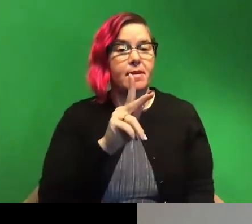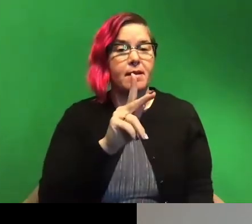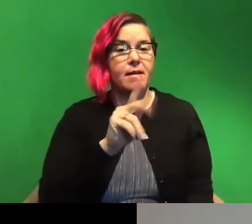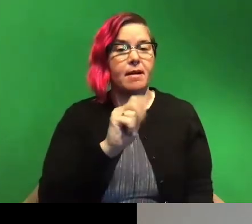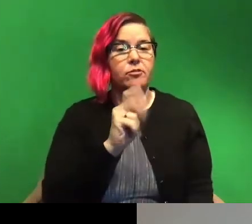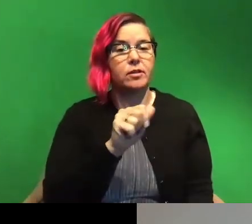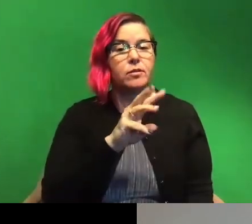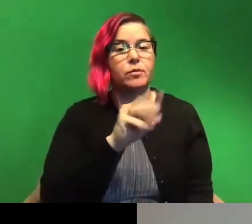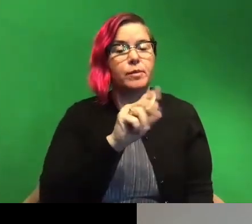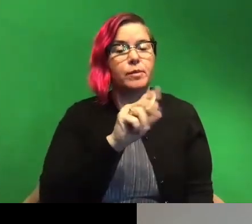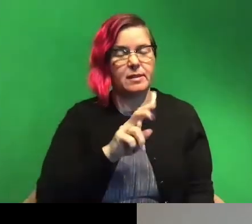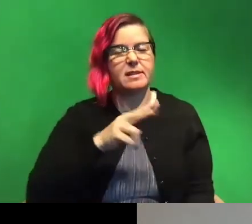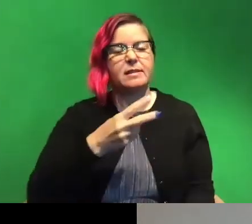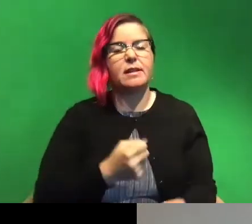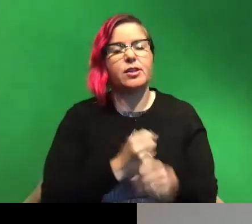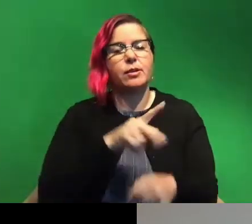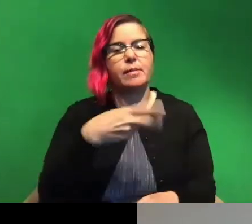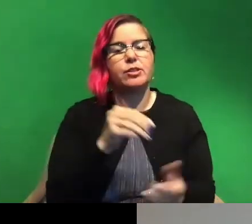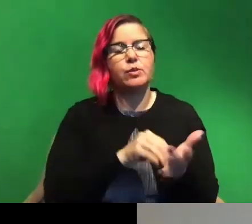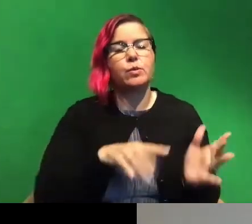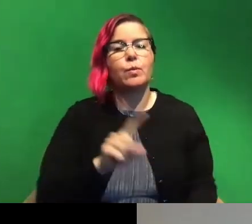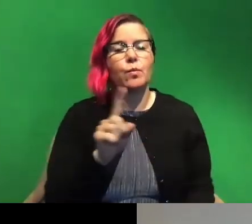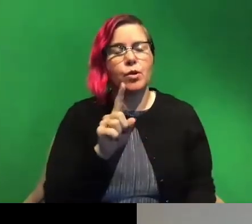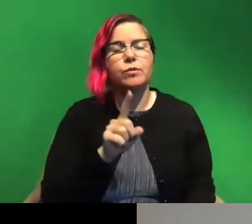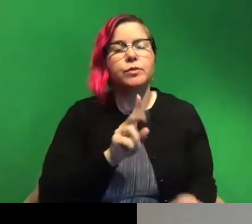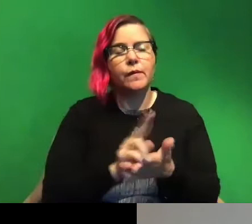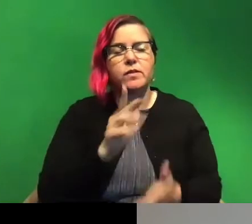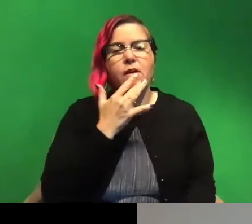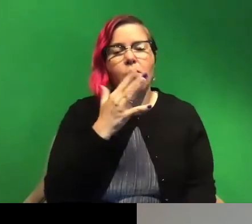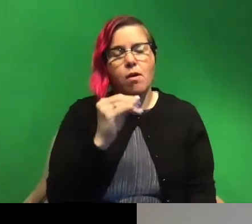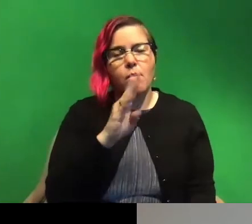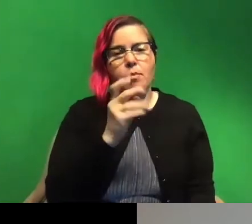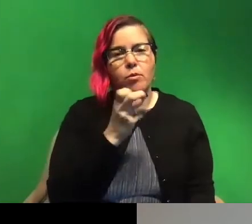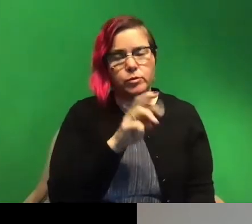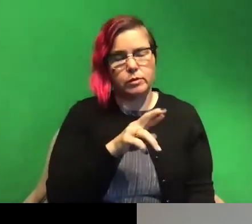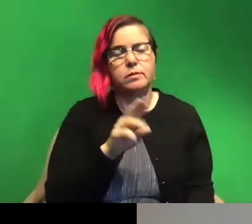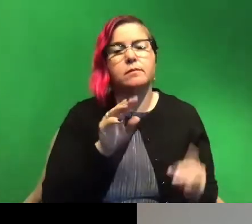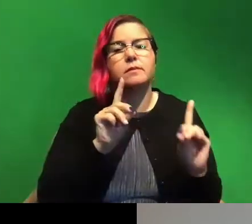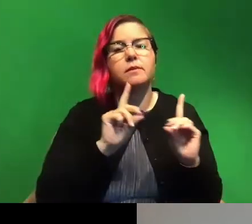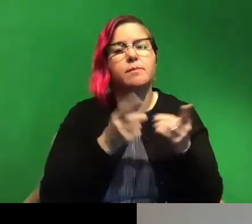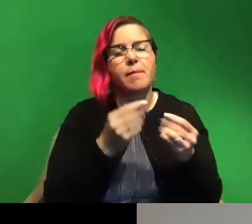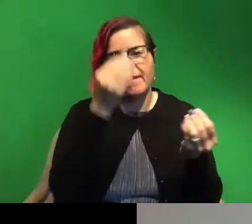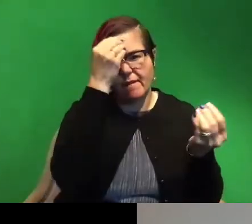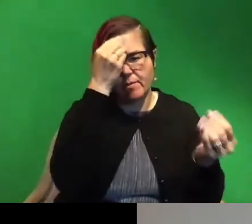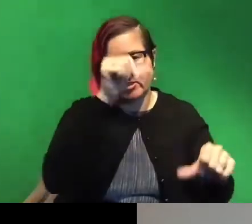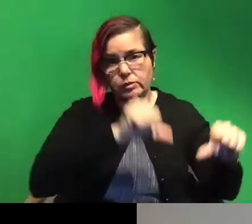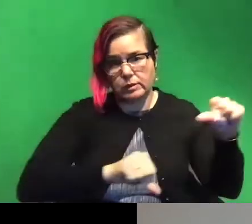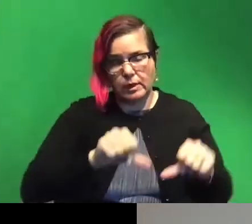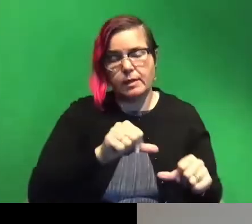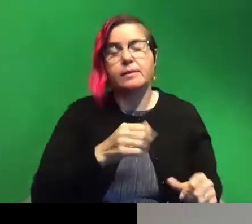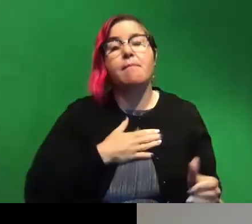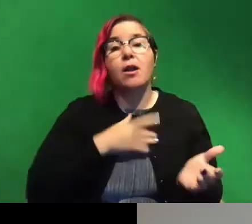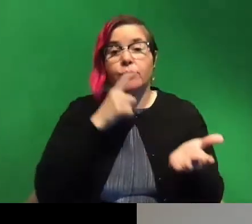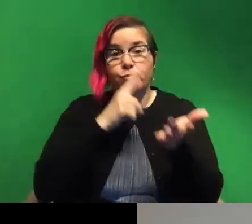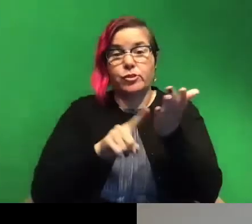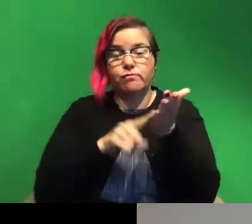I am a second-year PhD student at the University of Colorado Boulder, and I'm in the Department of Information Science. My research